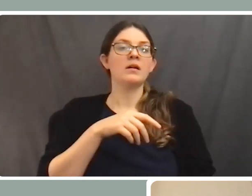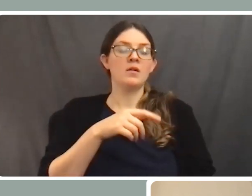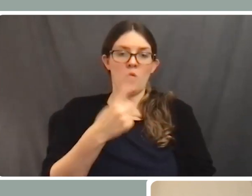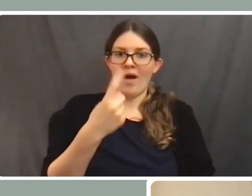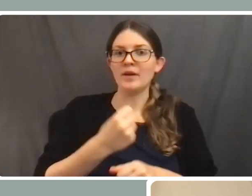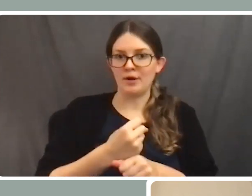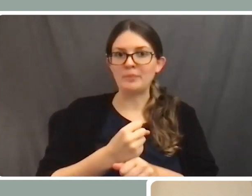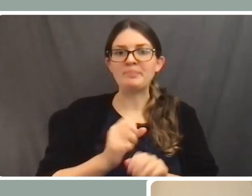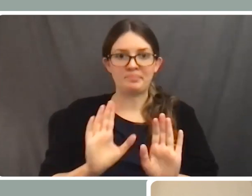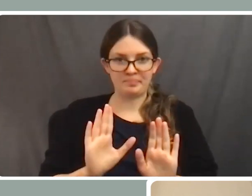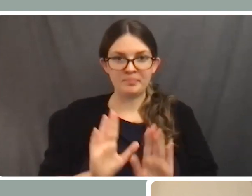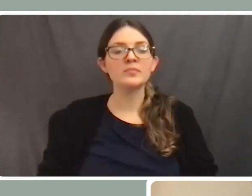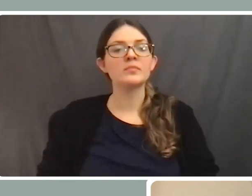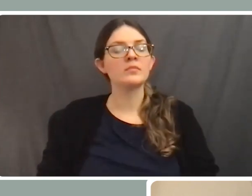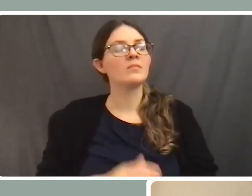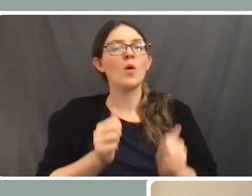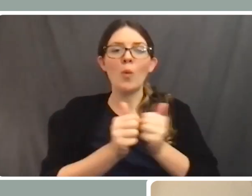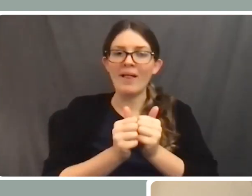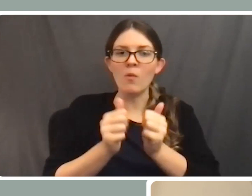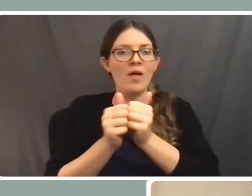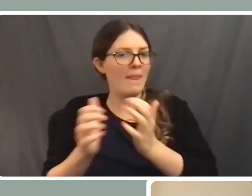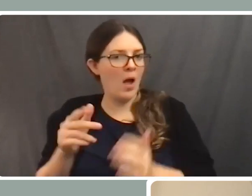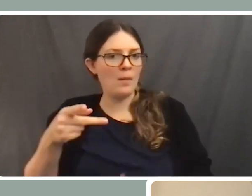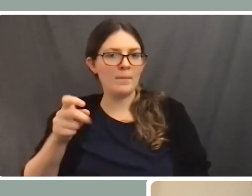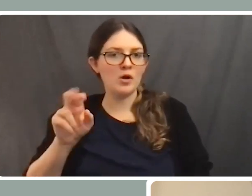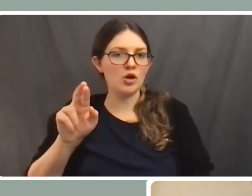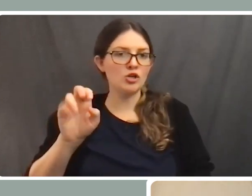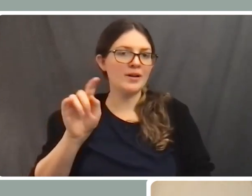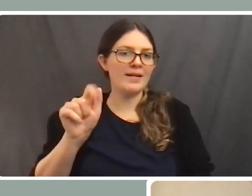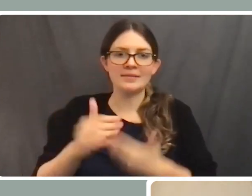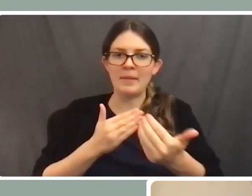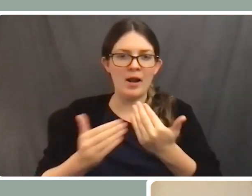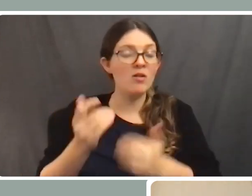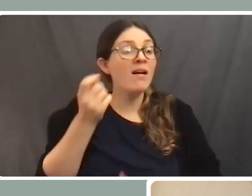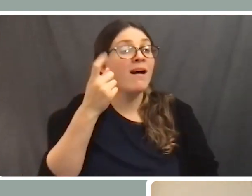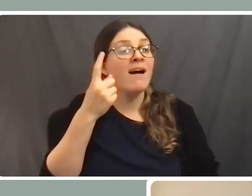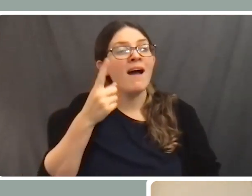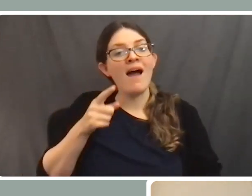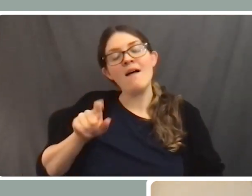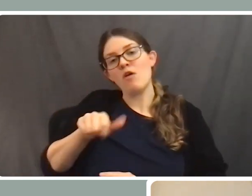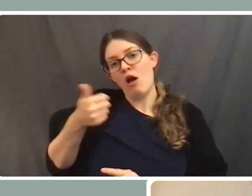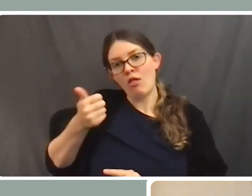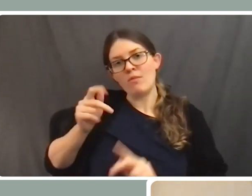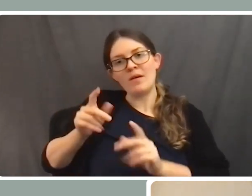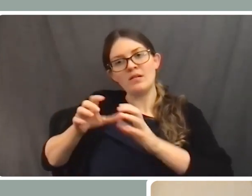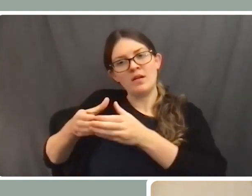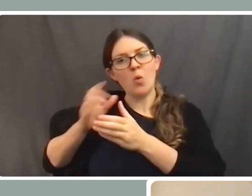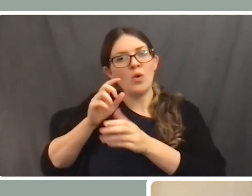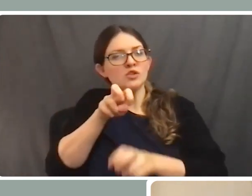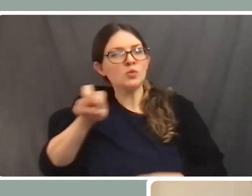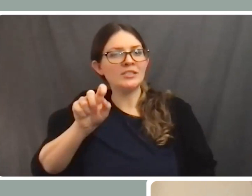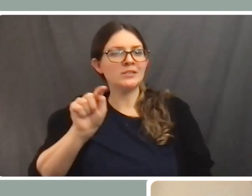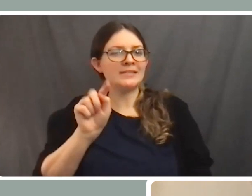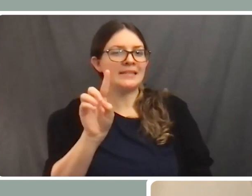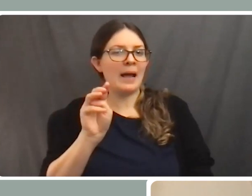year. There is a subset of patients who are going to switch to the drug Kadcyla or TDM1. And in that case,